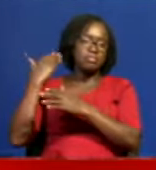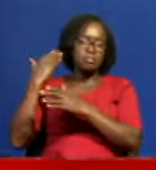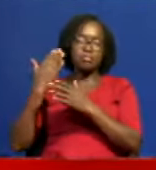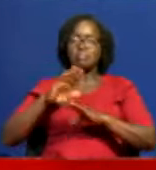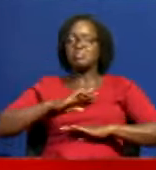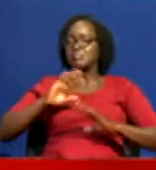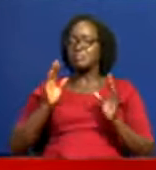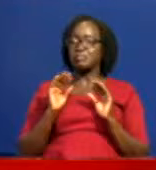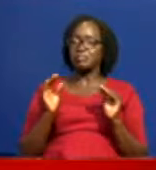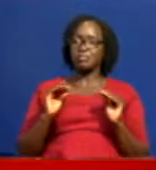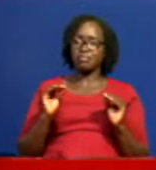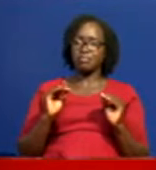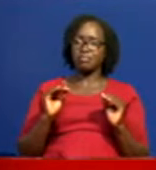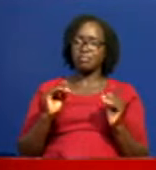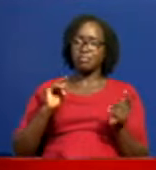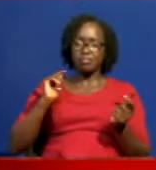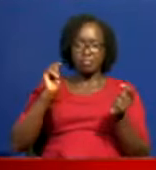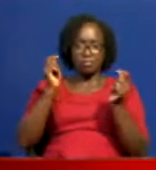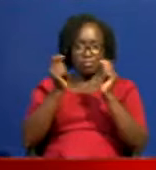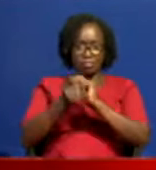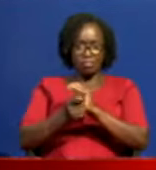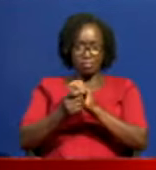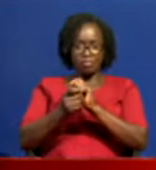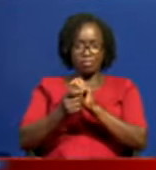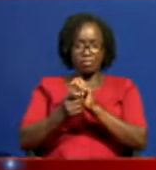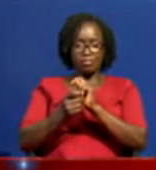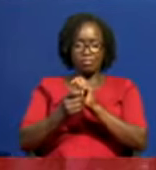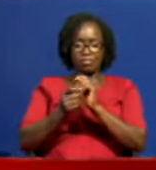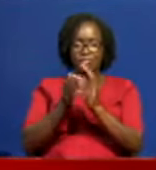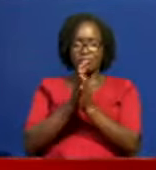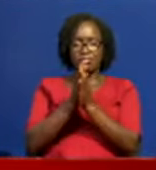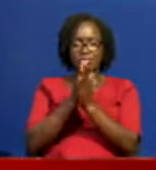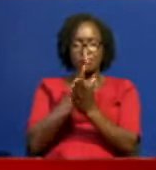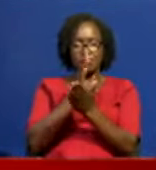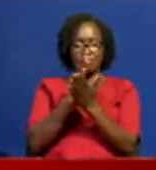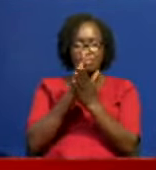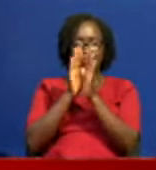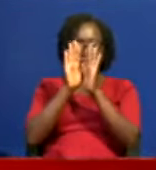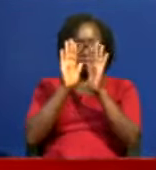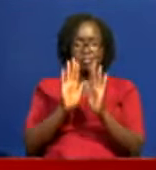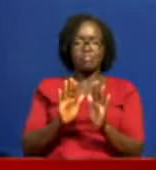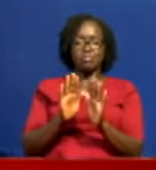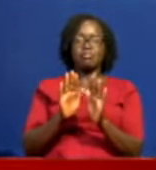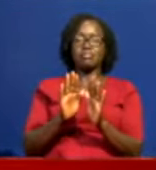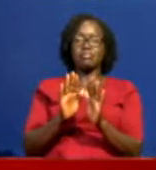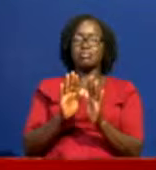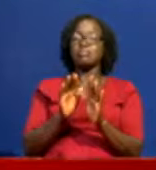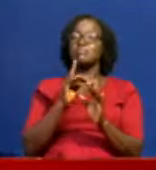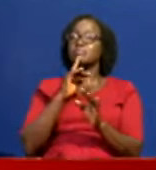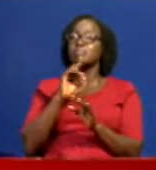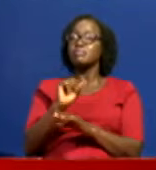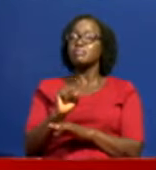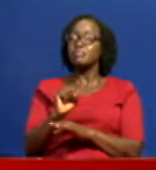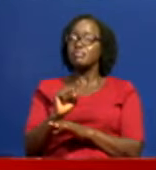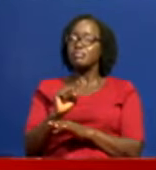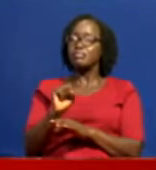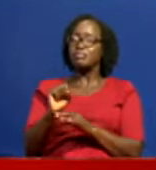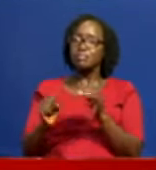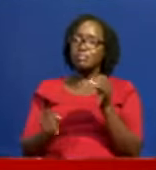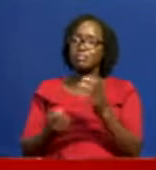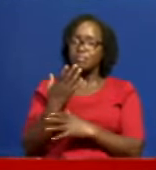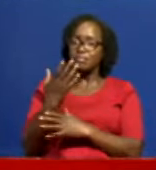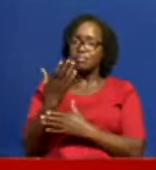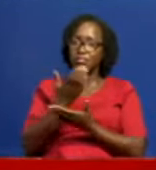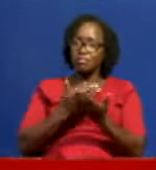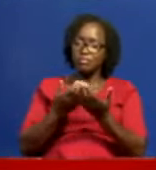enough. Change was an inevitable imperative. As such, we rolled out an